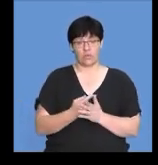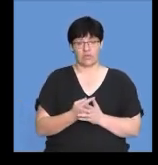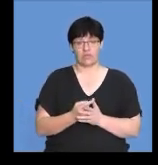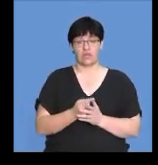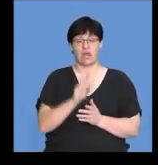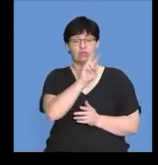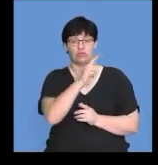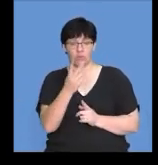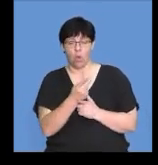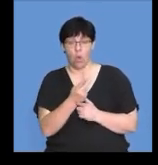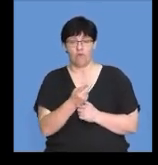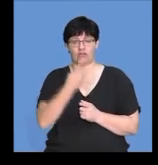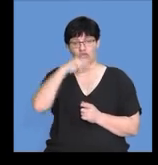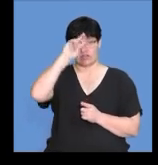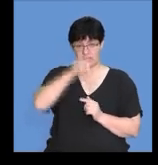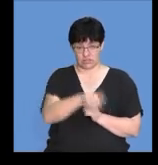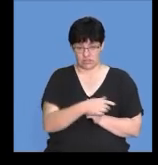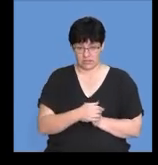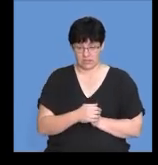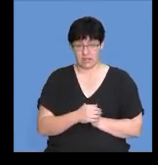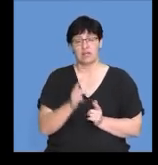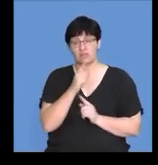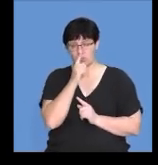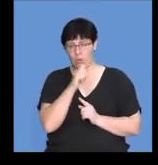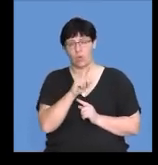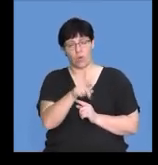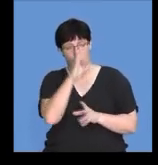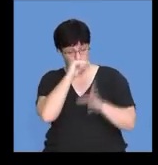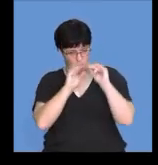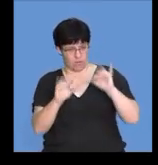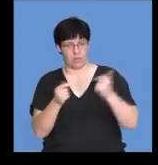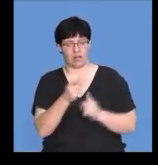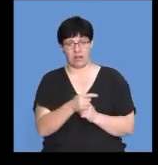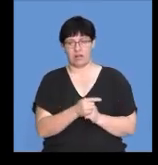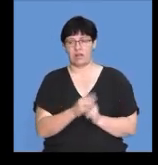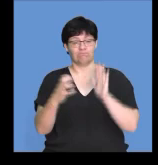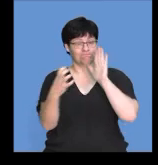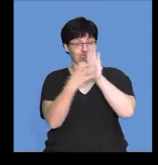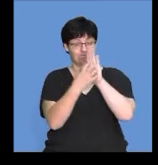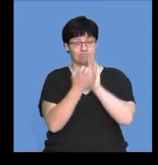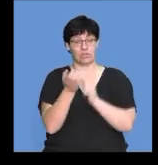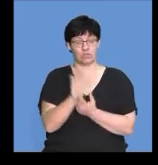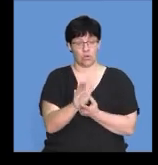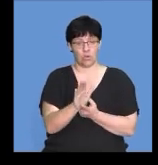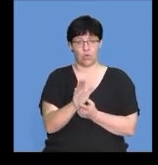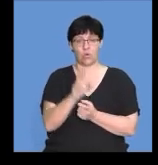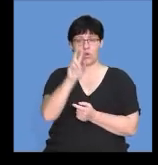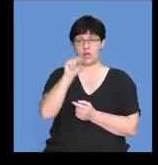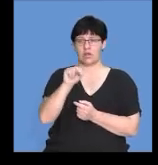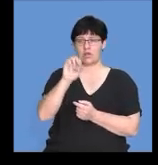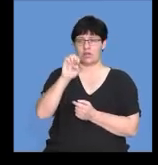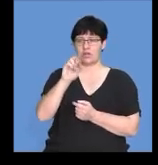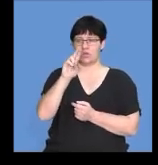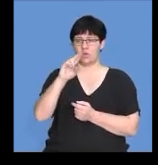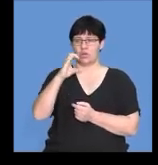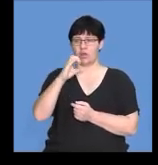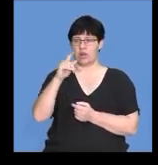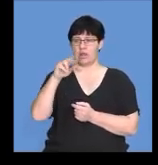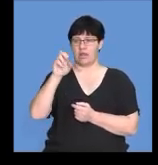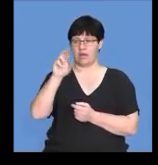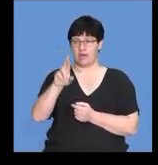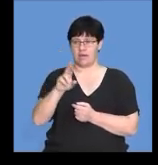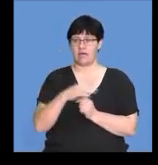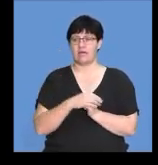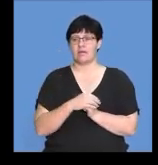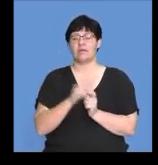transcription or translation that we must. So learn the section well. So it's a diagram that shows you the nucleus, which is clearly marked and labeled for you